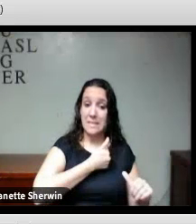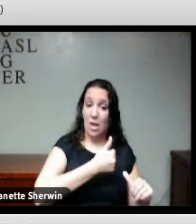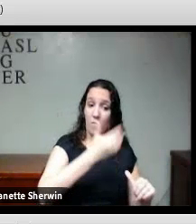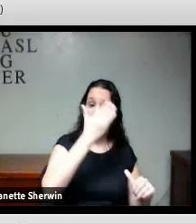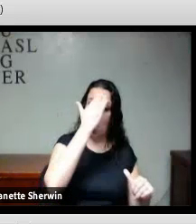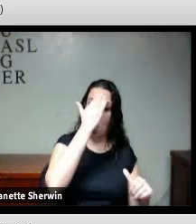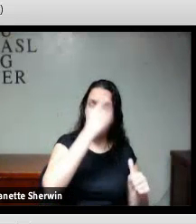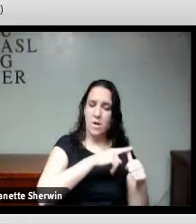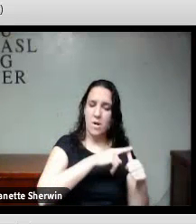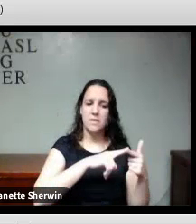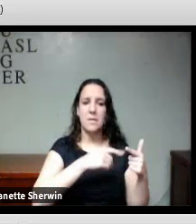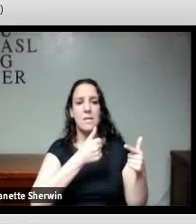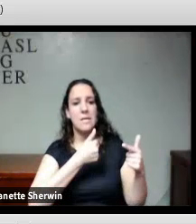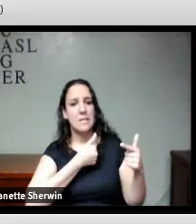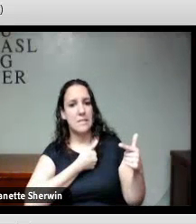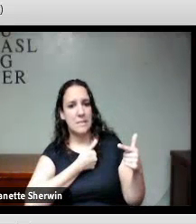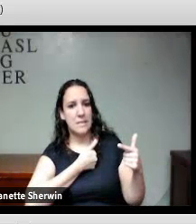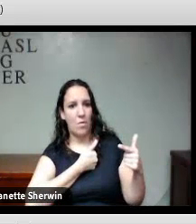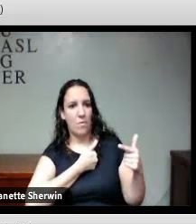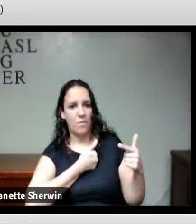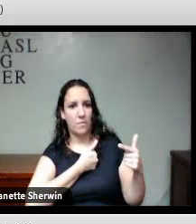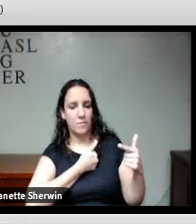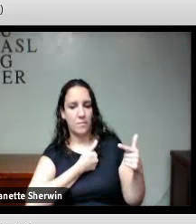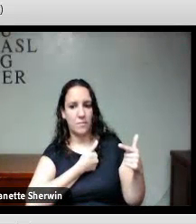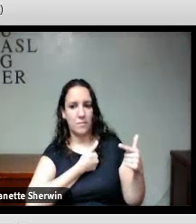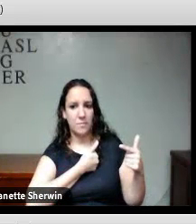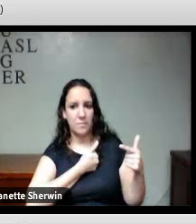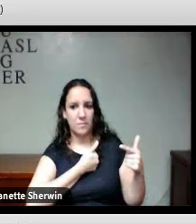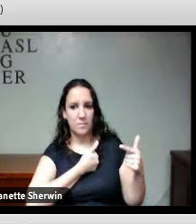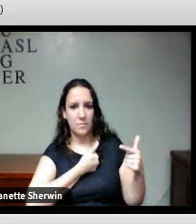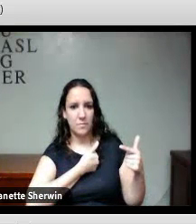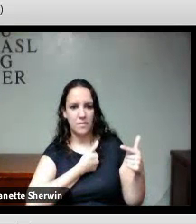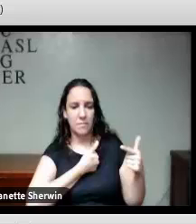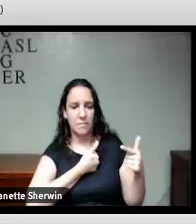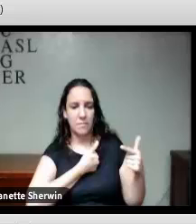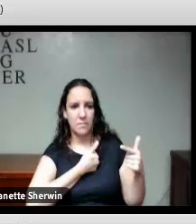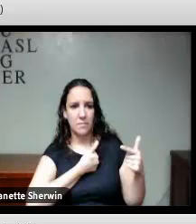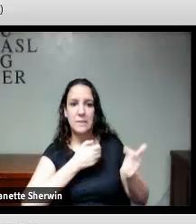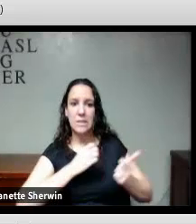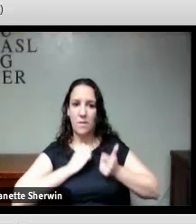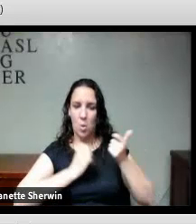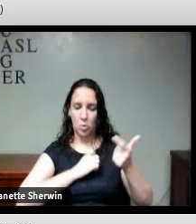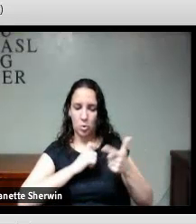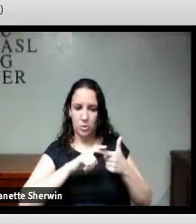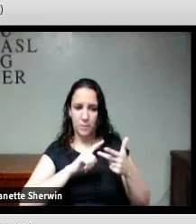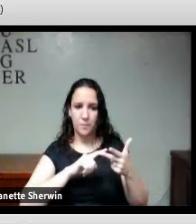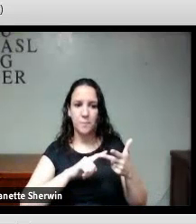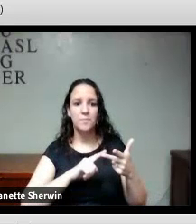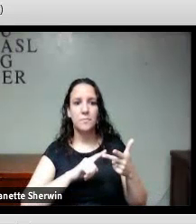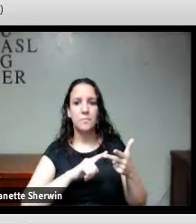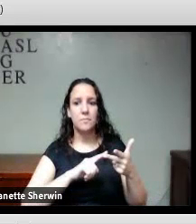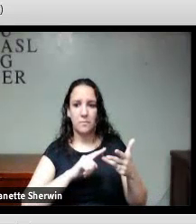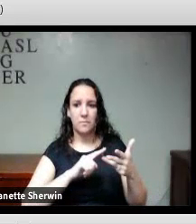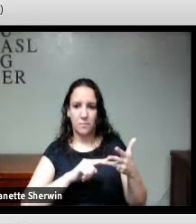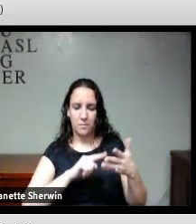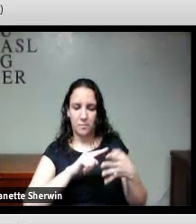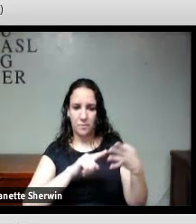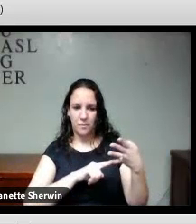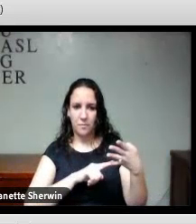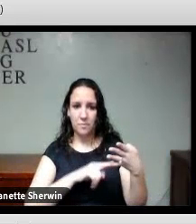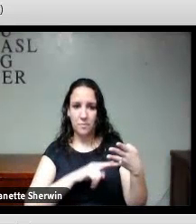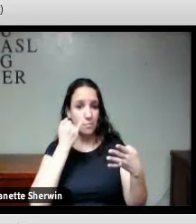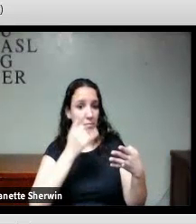Social awareness, relationship management. And you can't have the social awareness with the other person and manage that relationship unless you're aware of your own